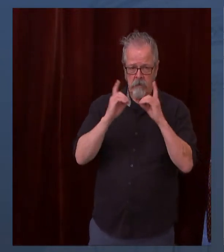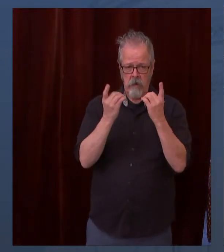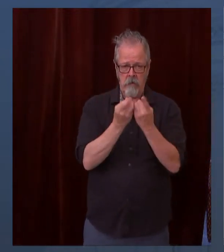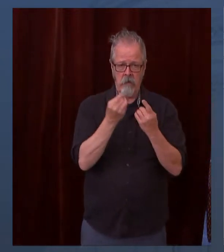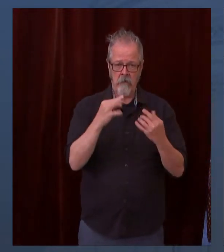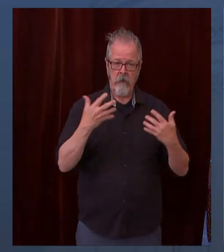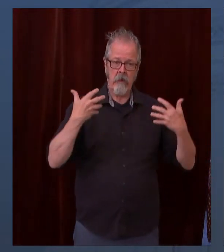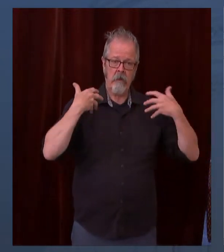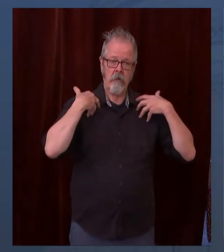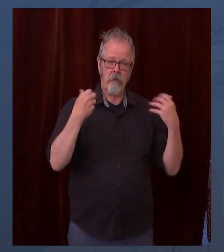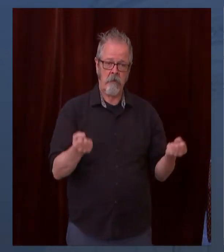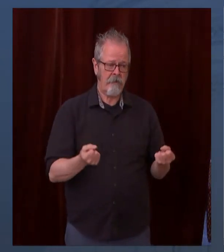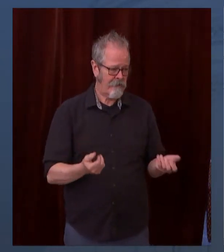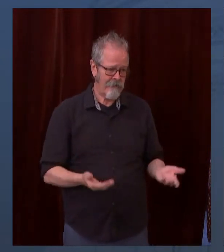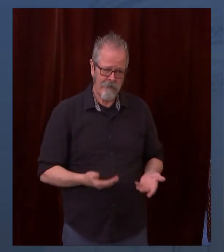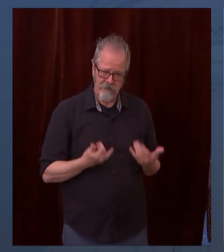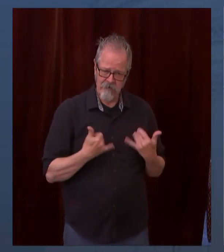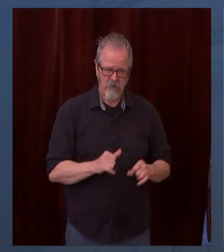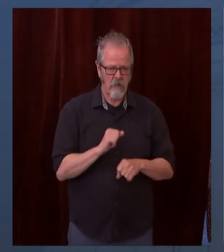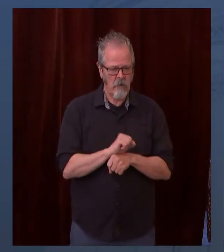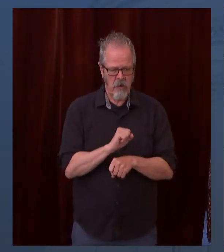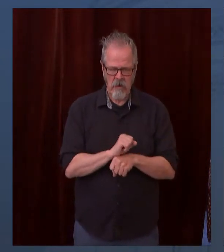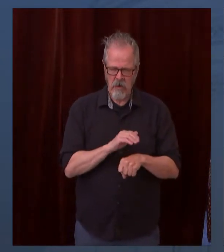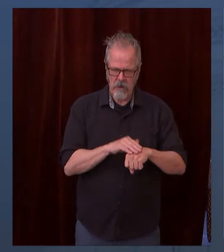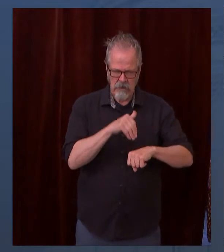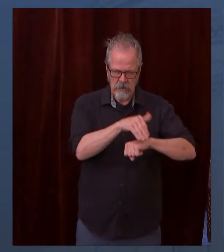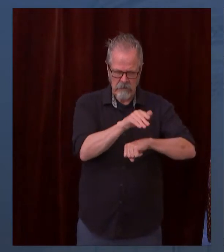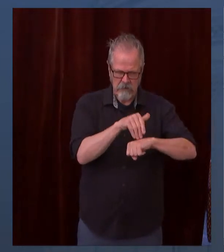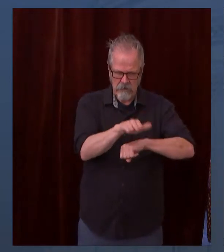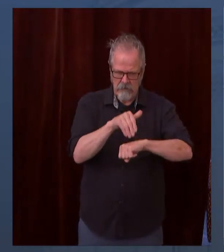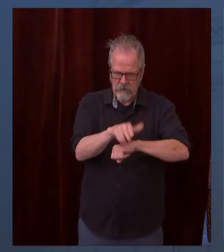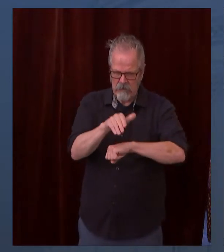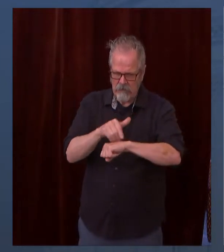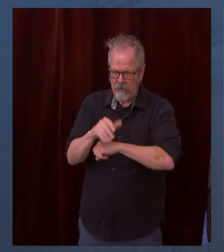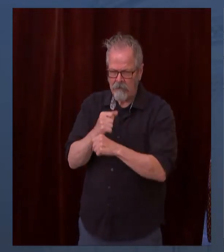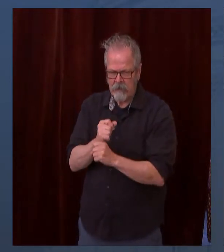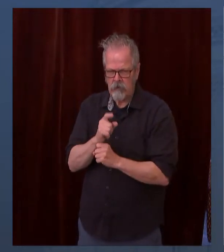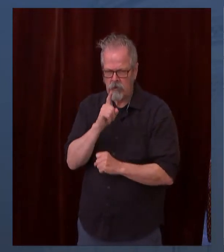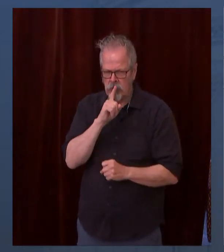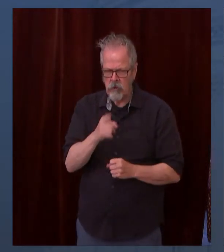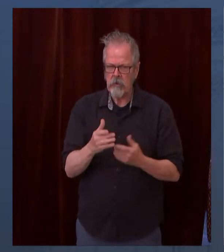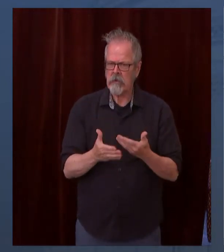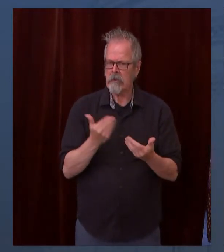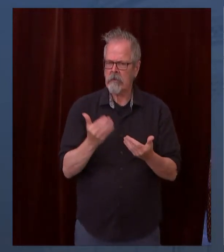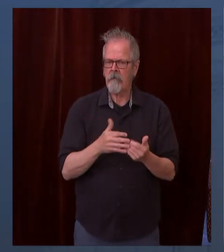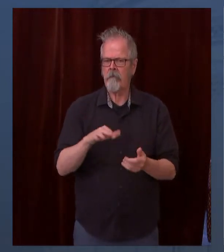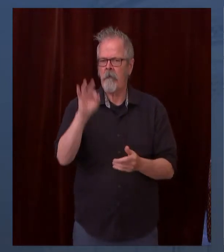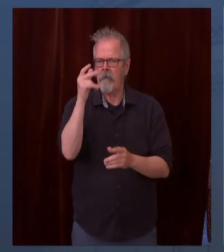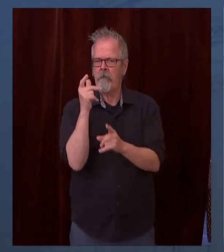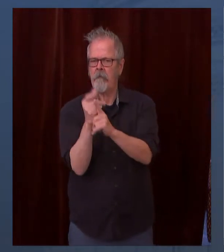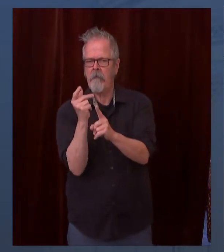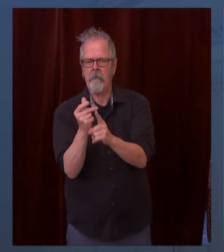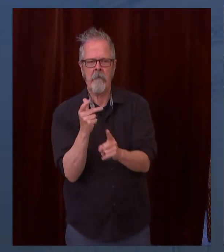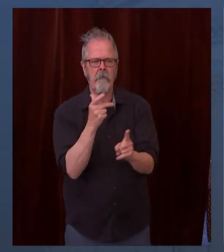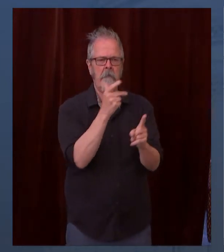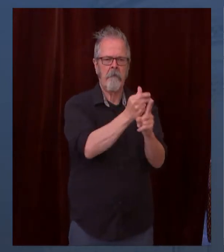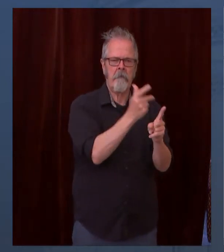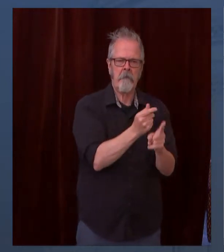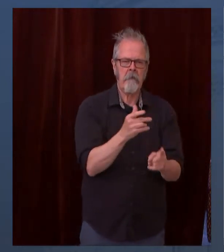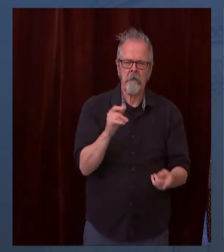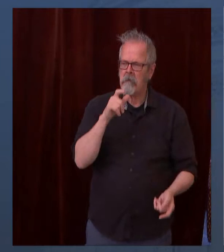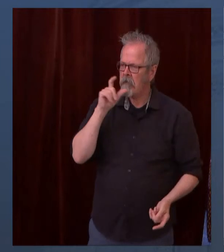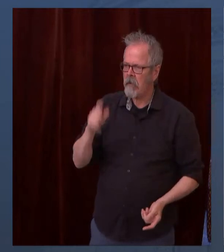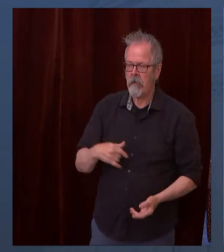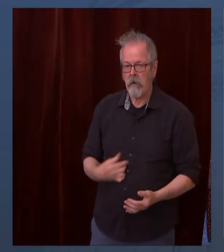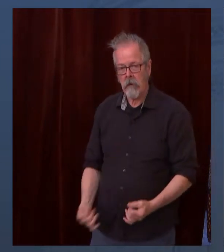choice, that we're removing any of the barriers like limited hours or transportation or misinformation, so we